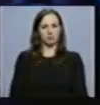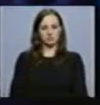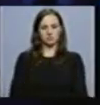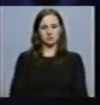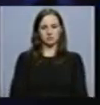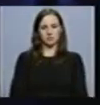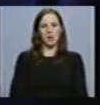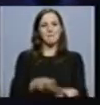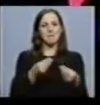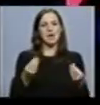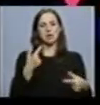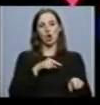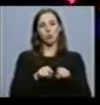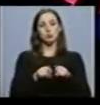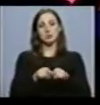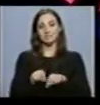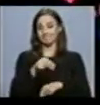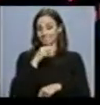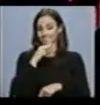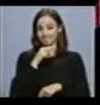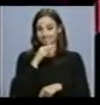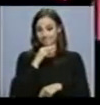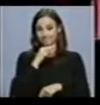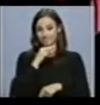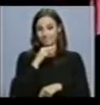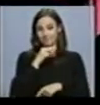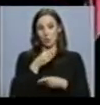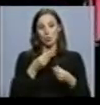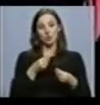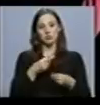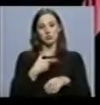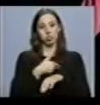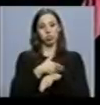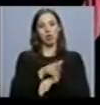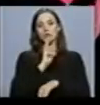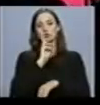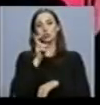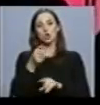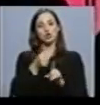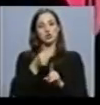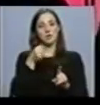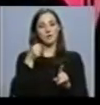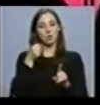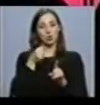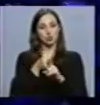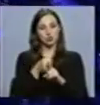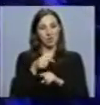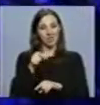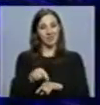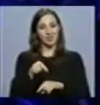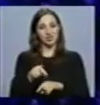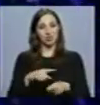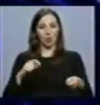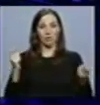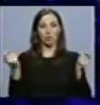Many, many politicians, unhappily, are late addressing the challenges of this